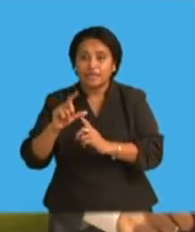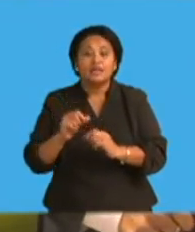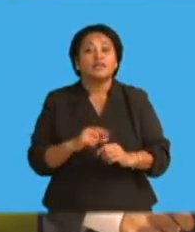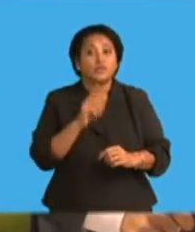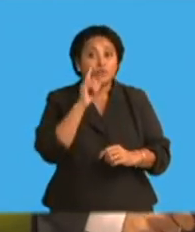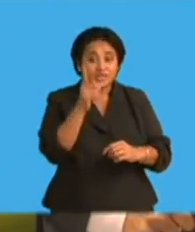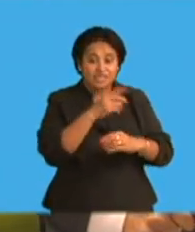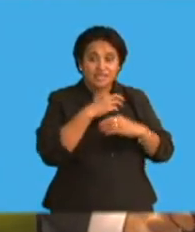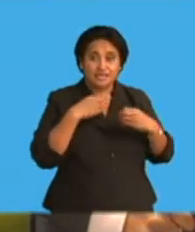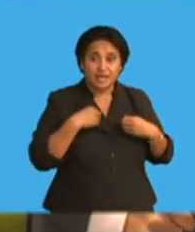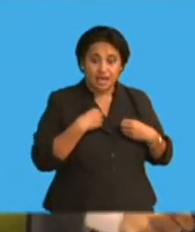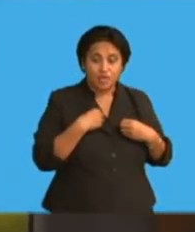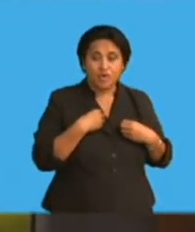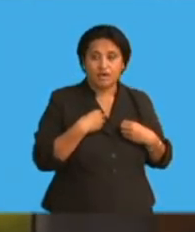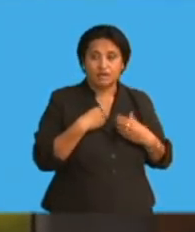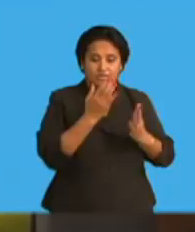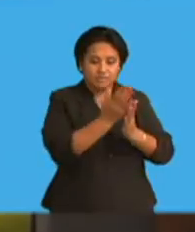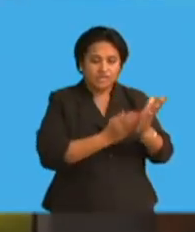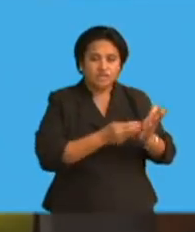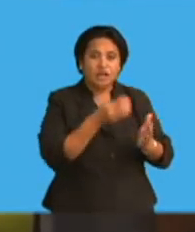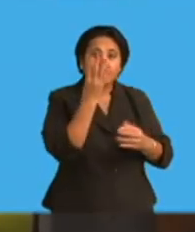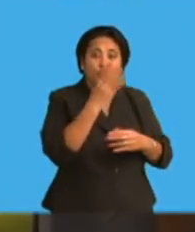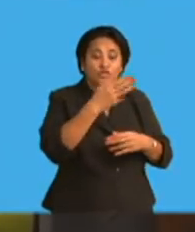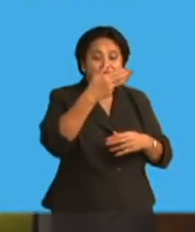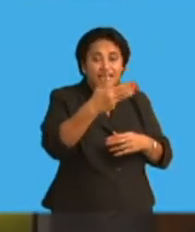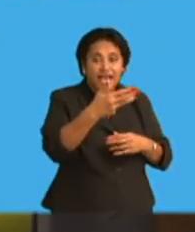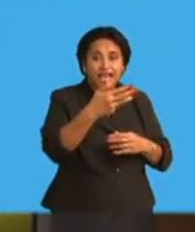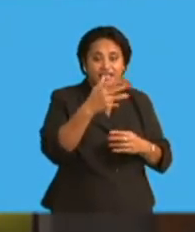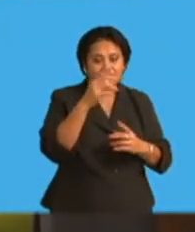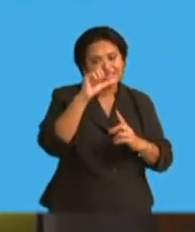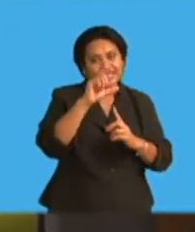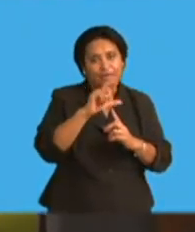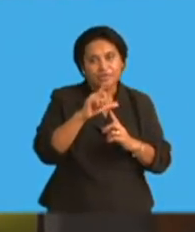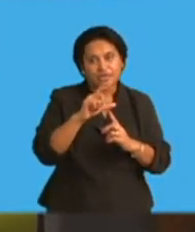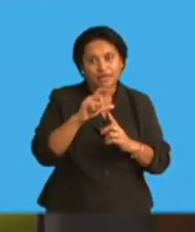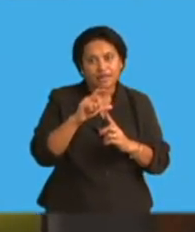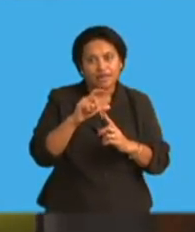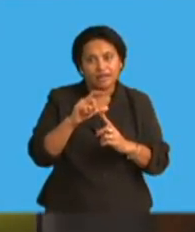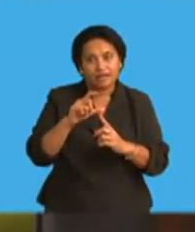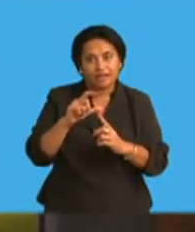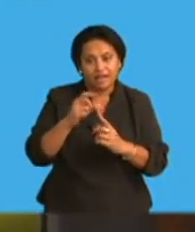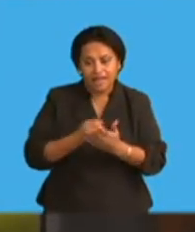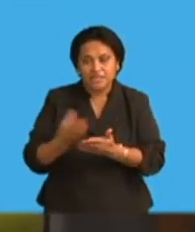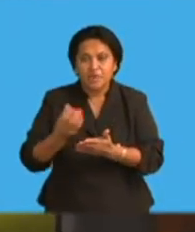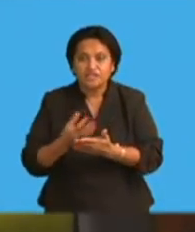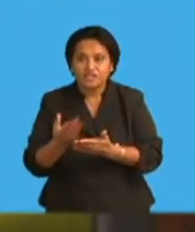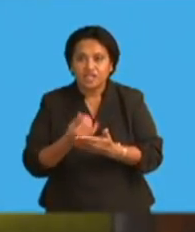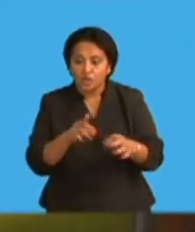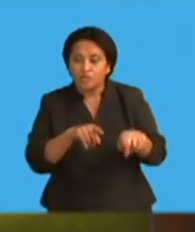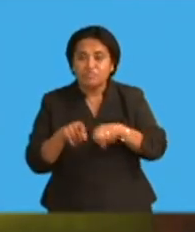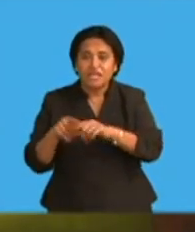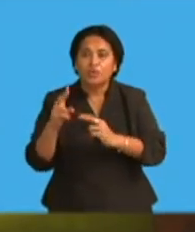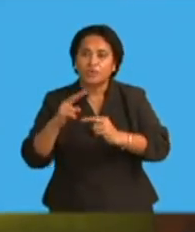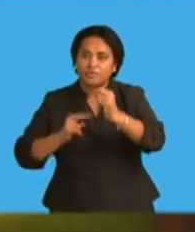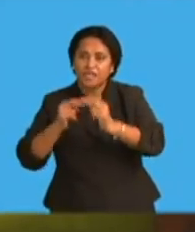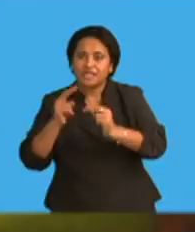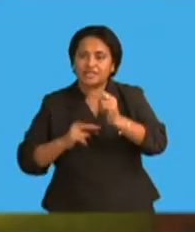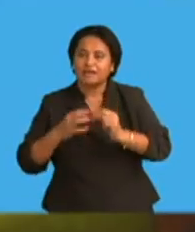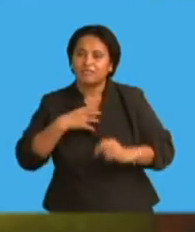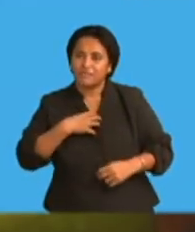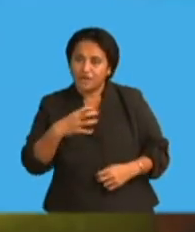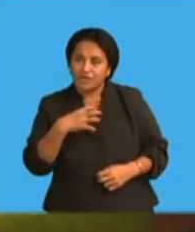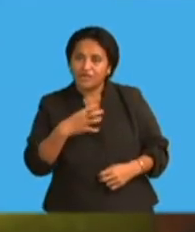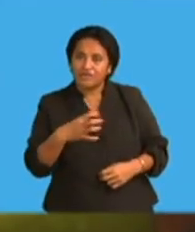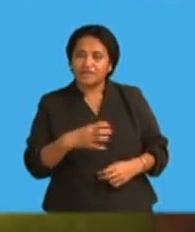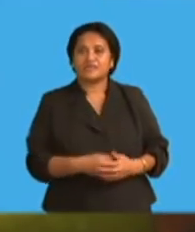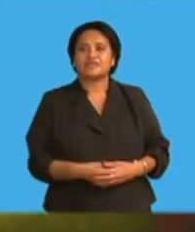49%, 40% of total budget goes into capital expenditure, which means we are building more. Madam Speaker, the reality is,